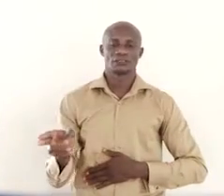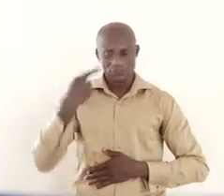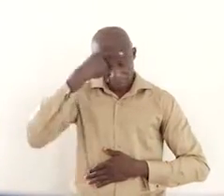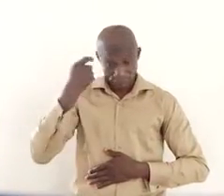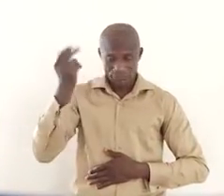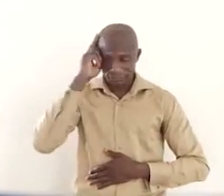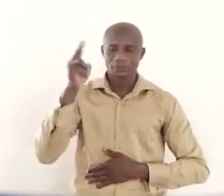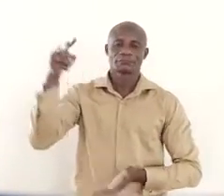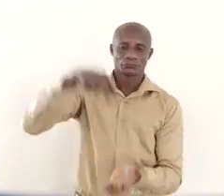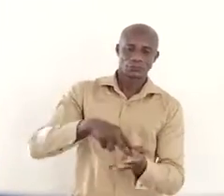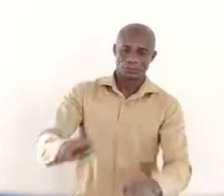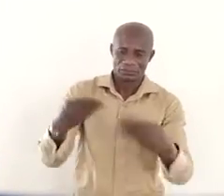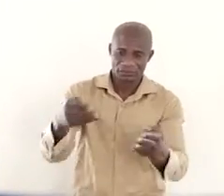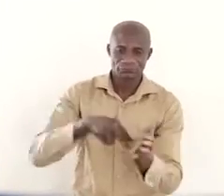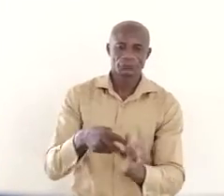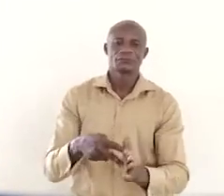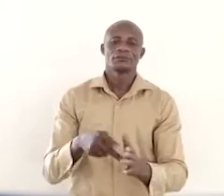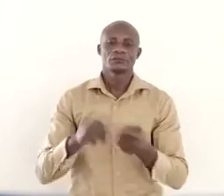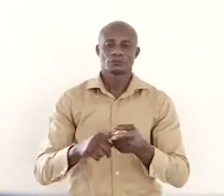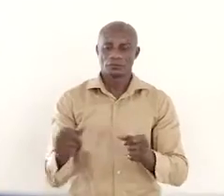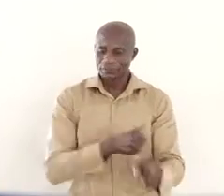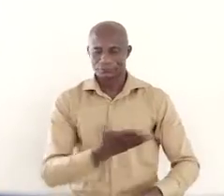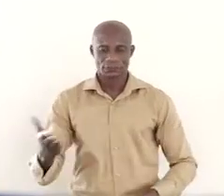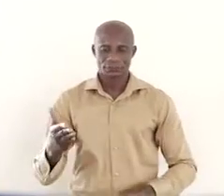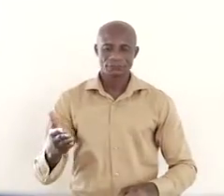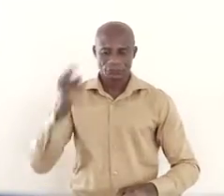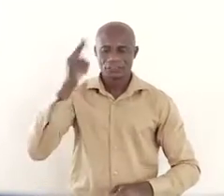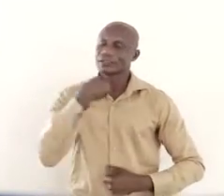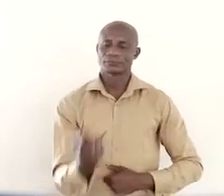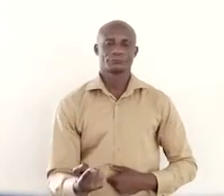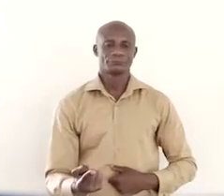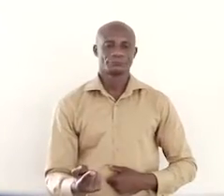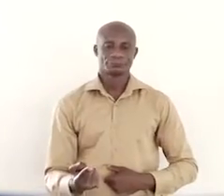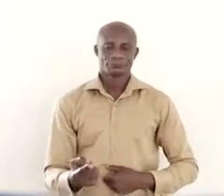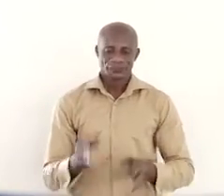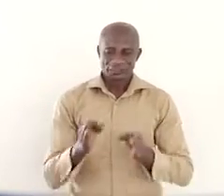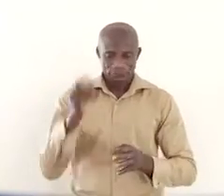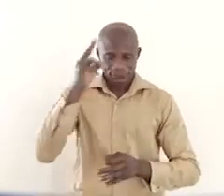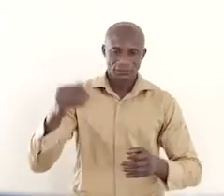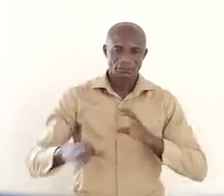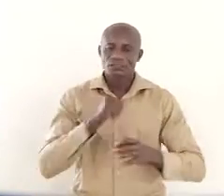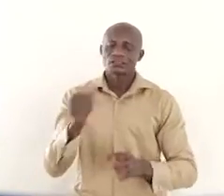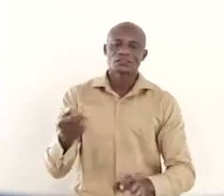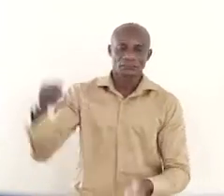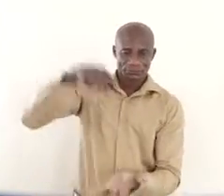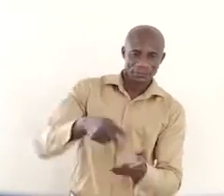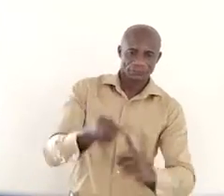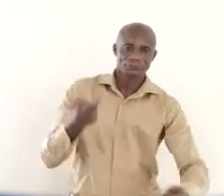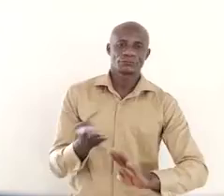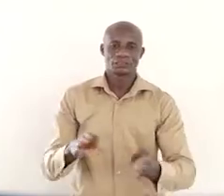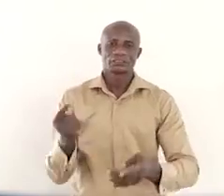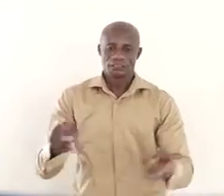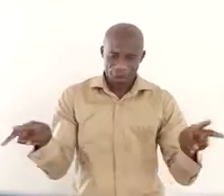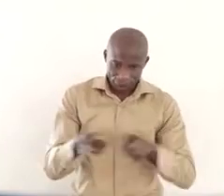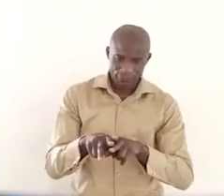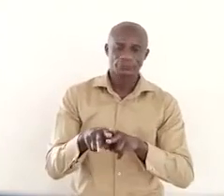he rose from the dead, it gives meaning to everything he said. If he did not rise from the dead, that means that